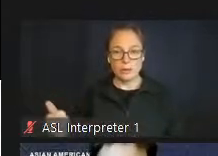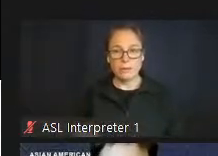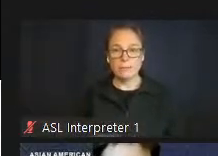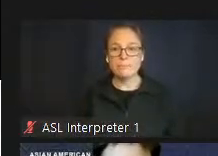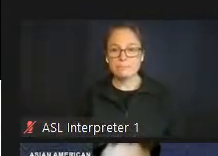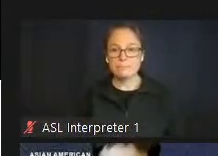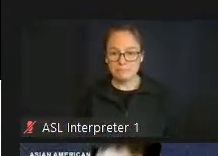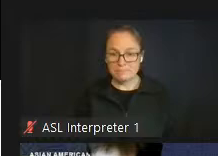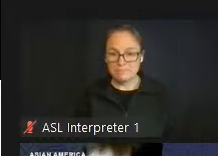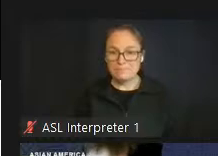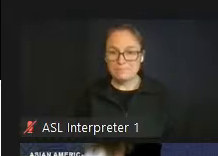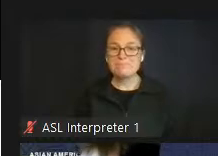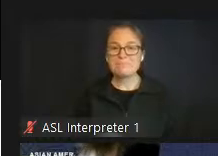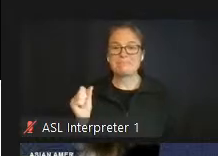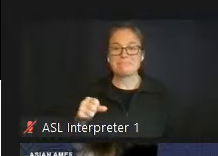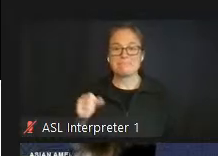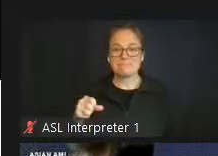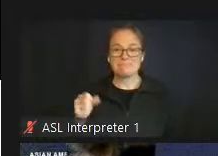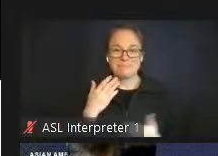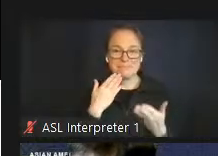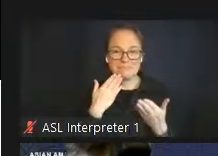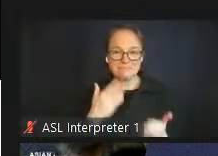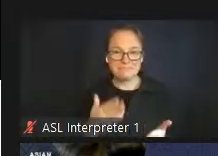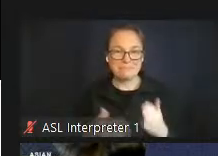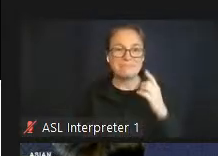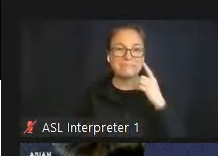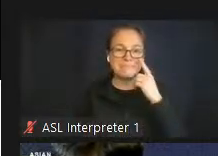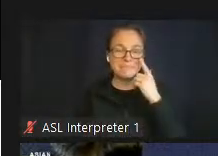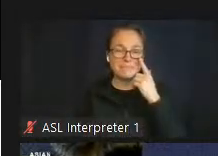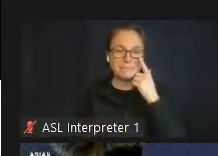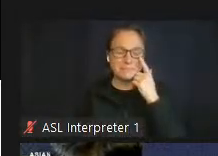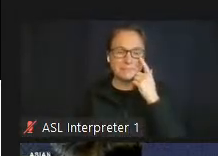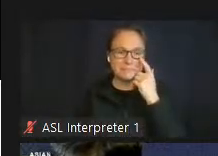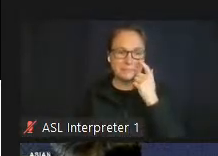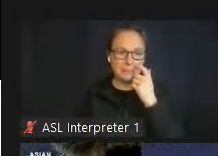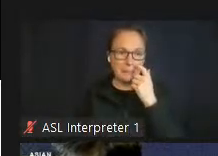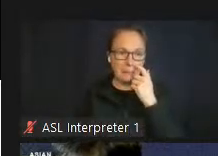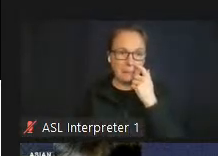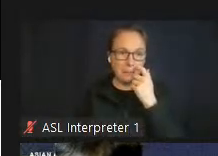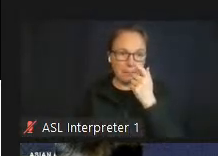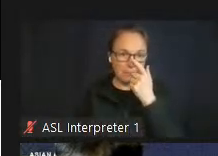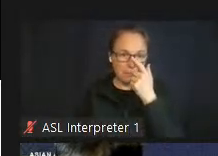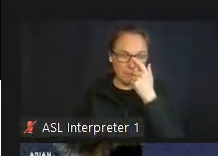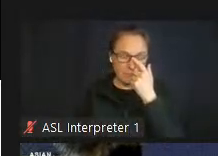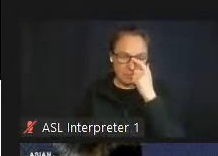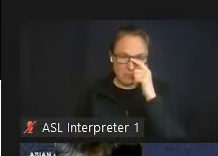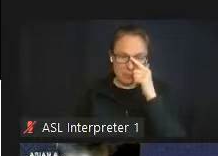Yes, thank Okay, you. so we're moving on to the next functional area presentation. Thank you very much.